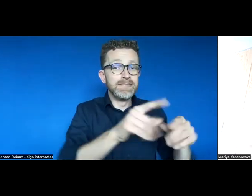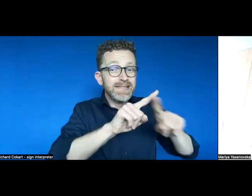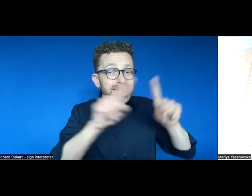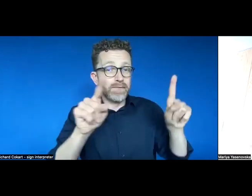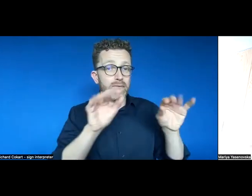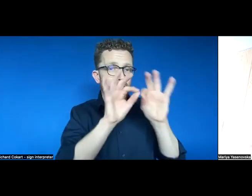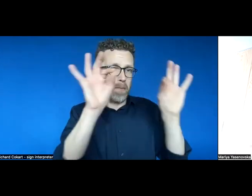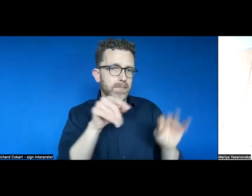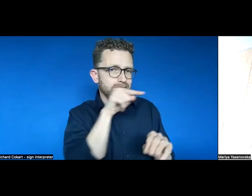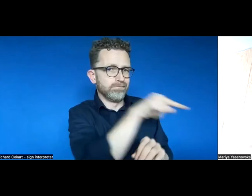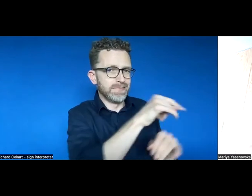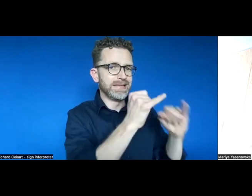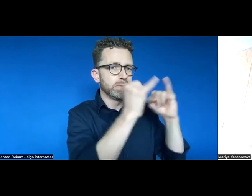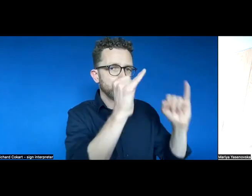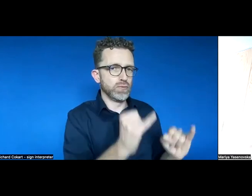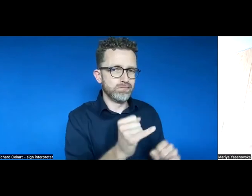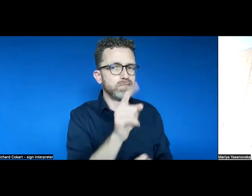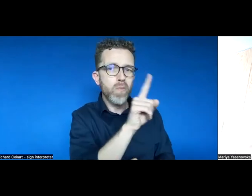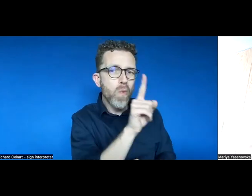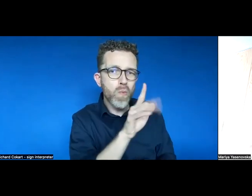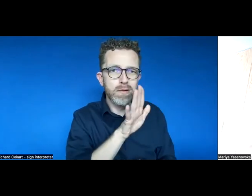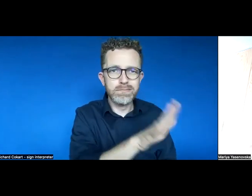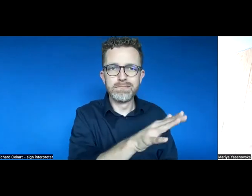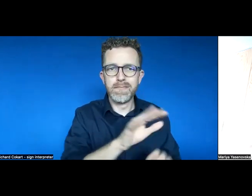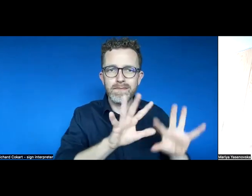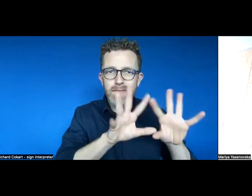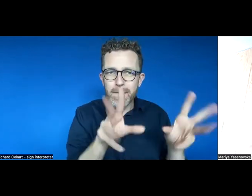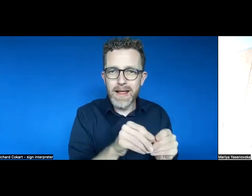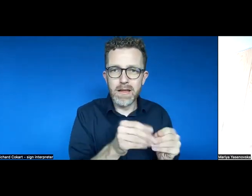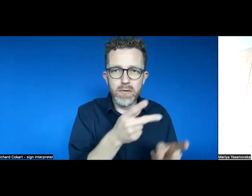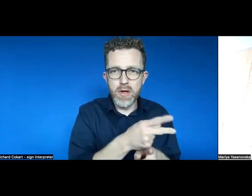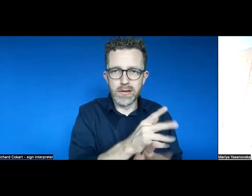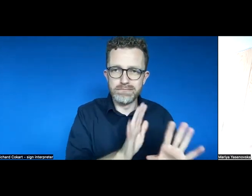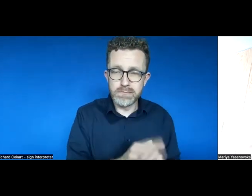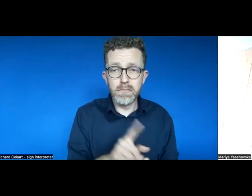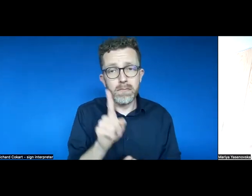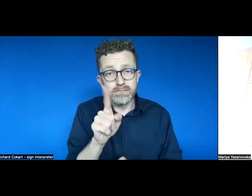just a model text. It's not a law.